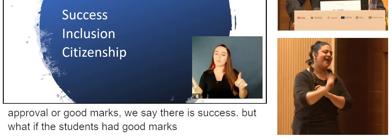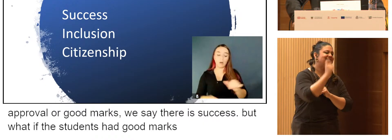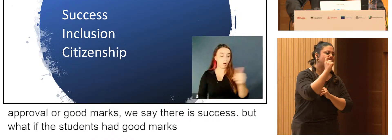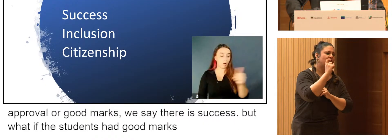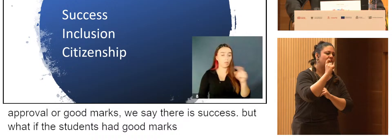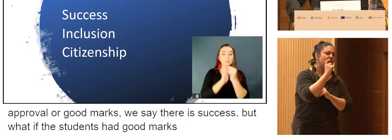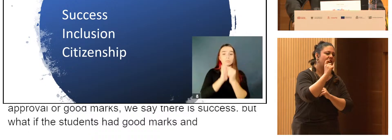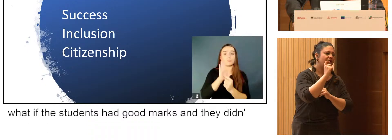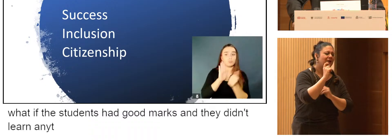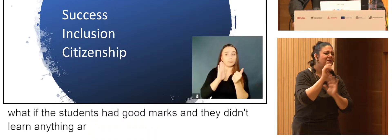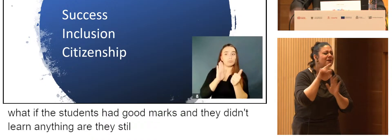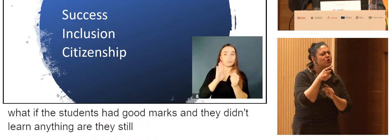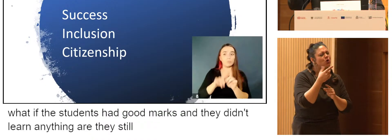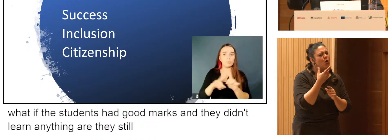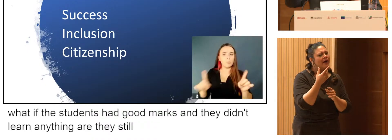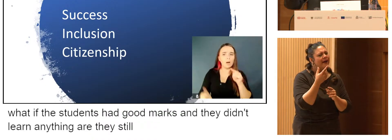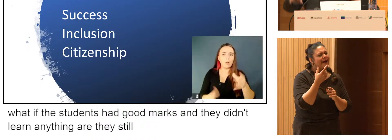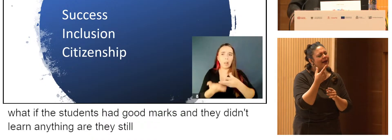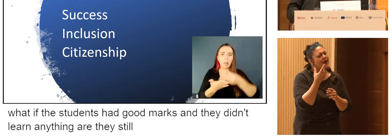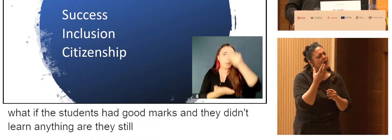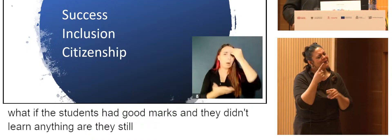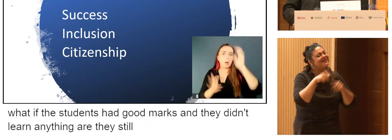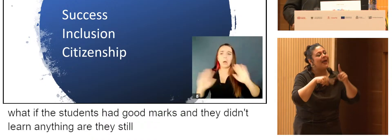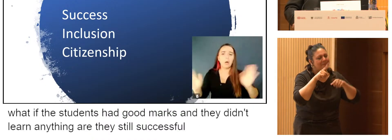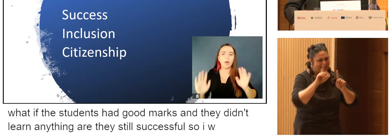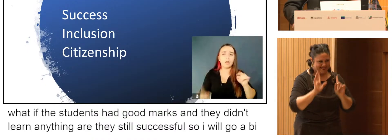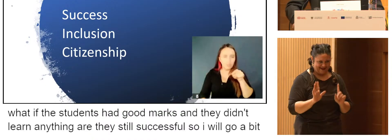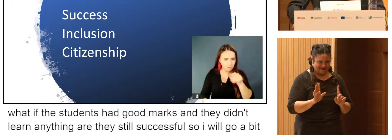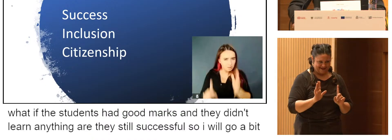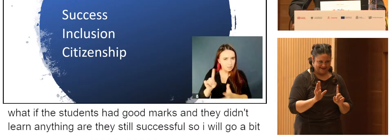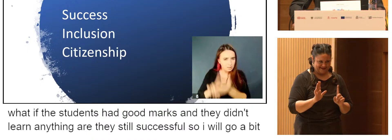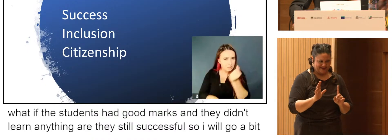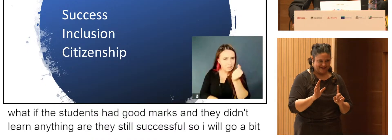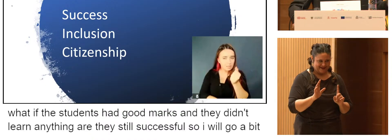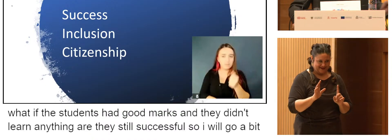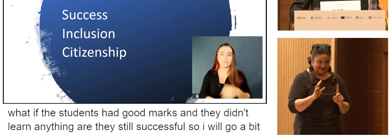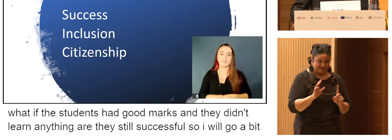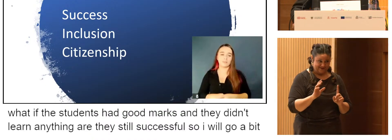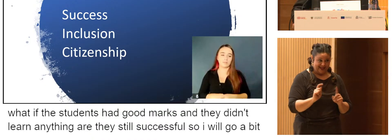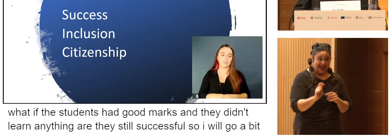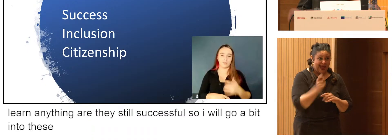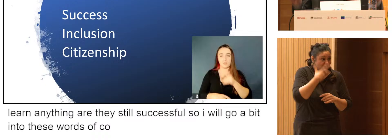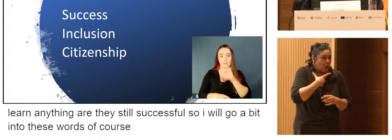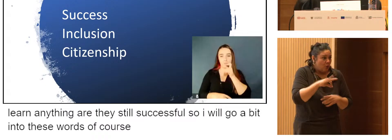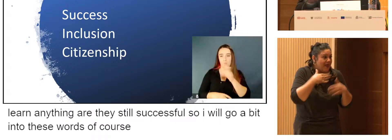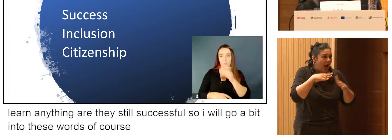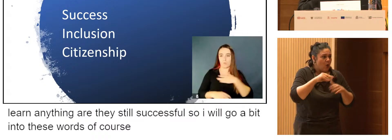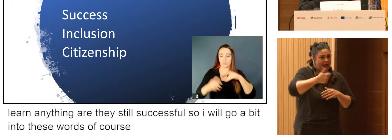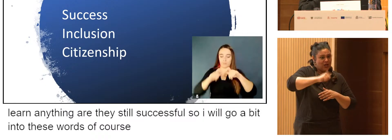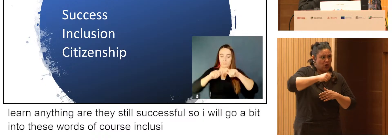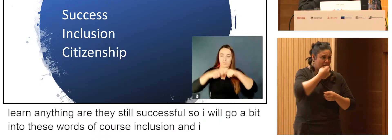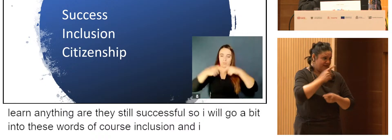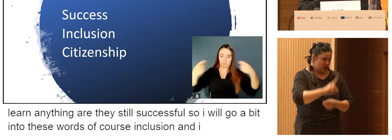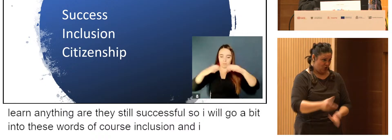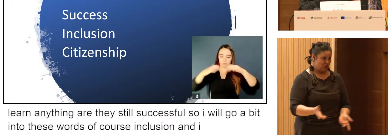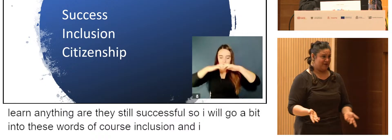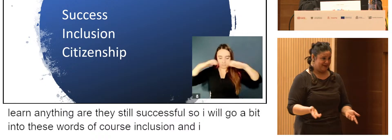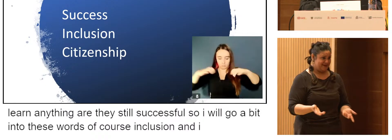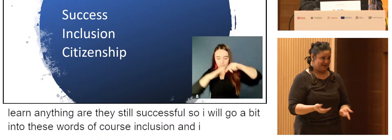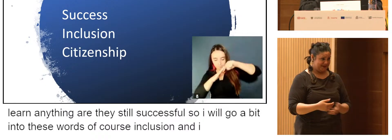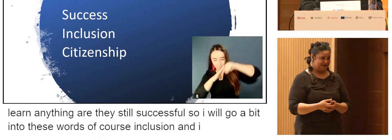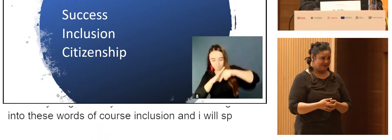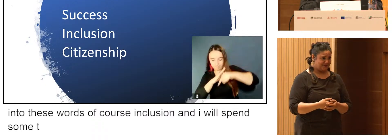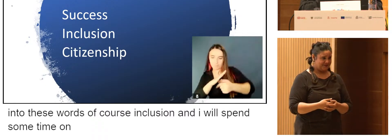they still successful? So I will go a bit into this word. Of course, inclusion, and I will spend some time